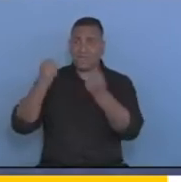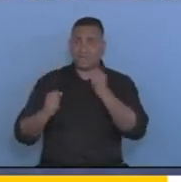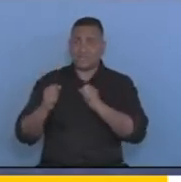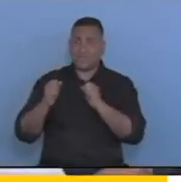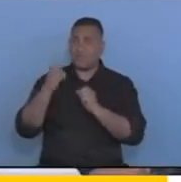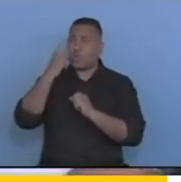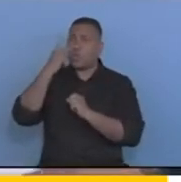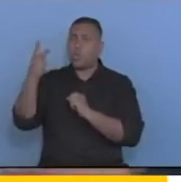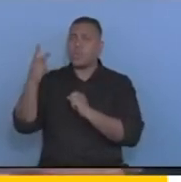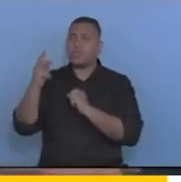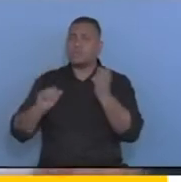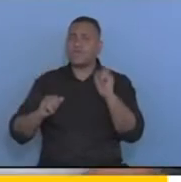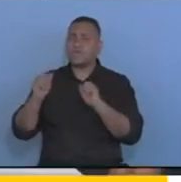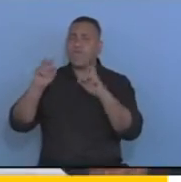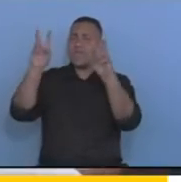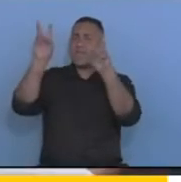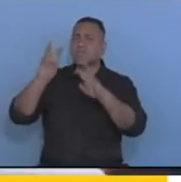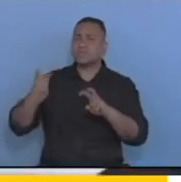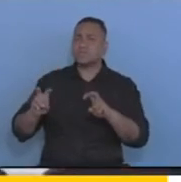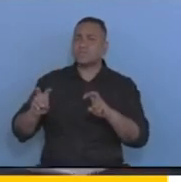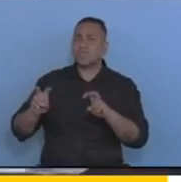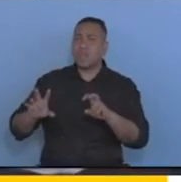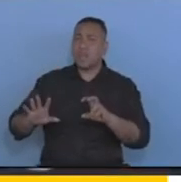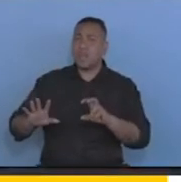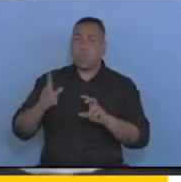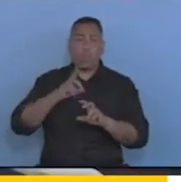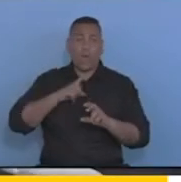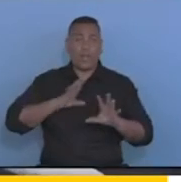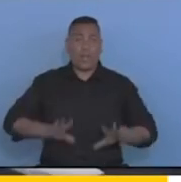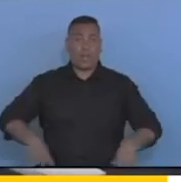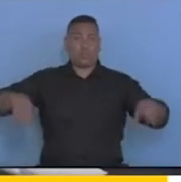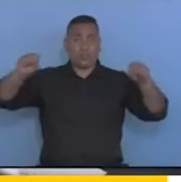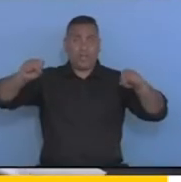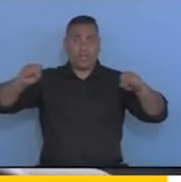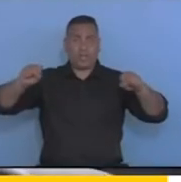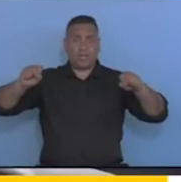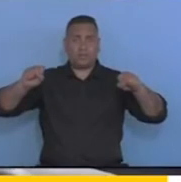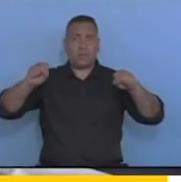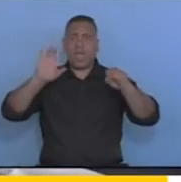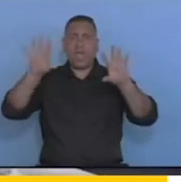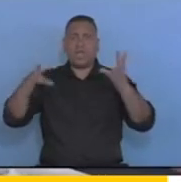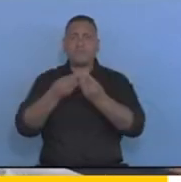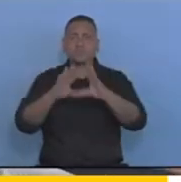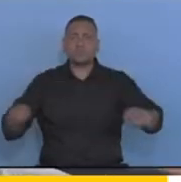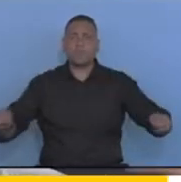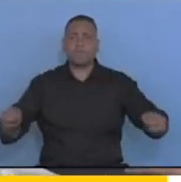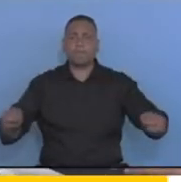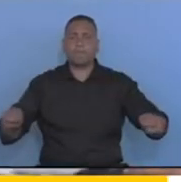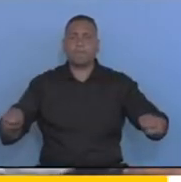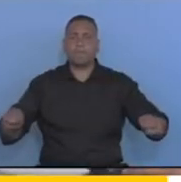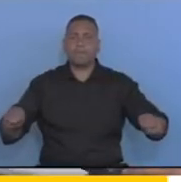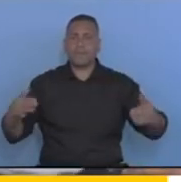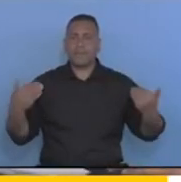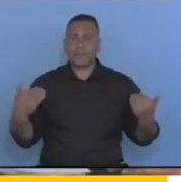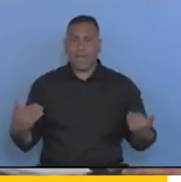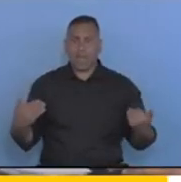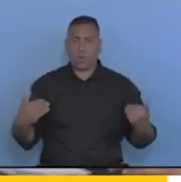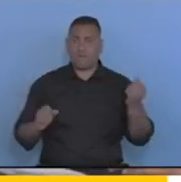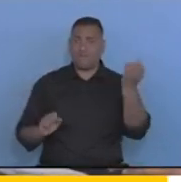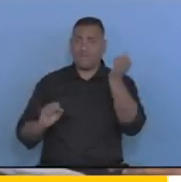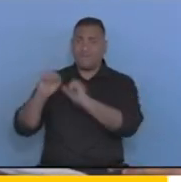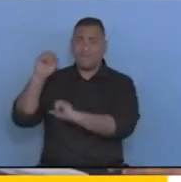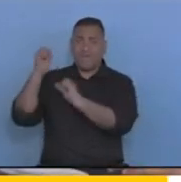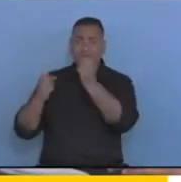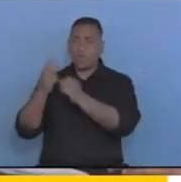now you have a downtime because of load shedding. Exactly. The factory stands still. So people are looking at, factories are definitely looking at how can